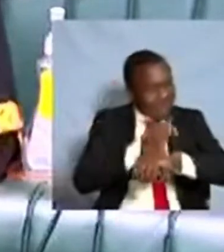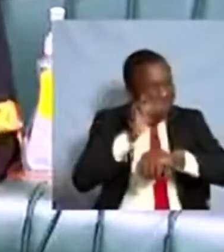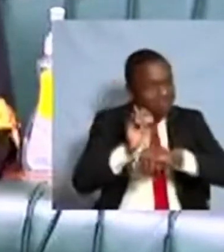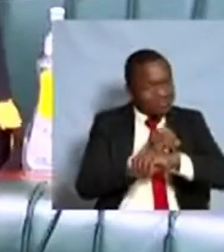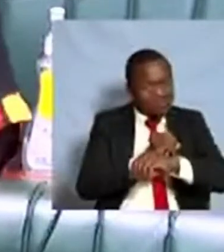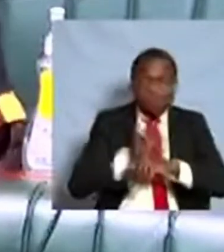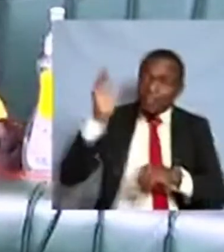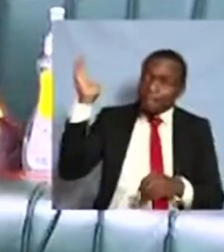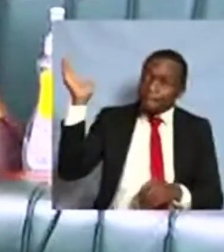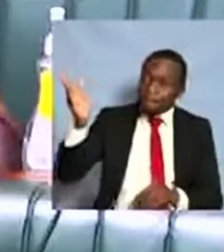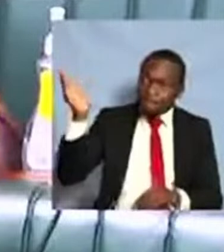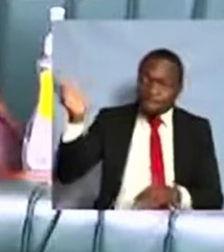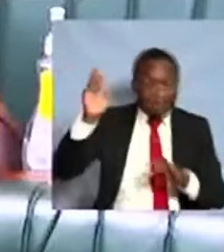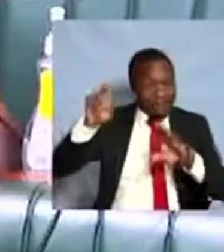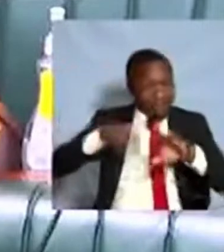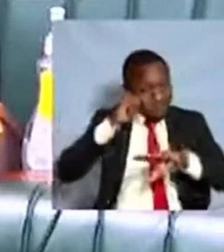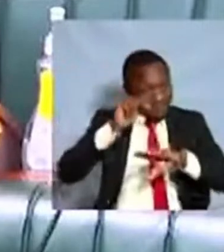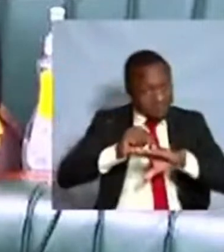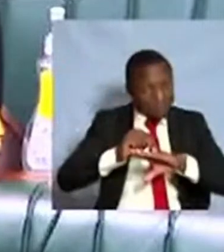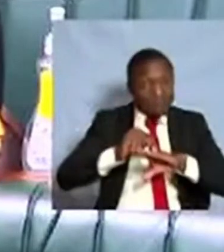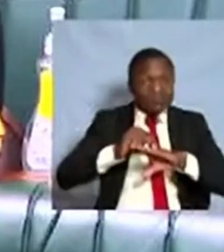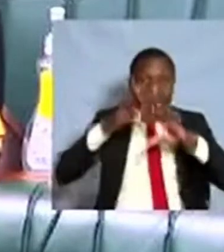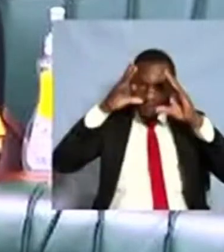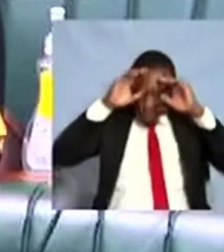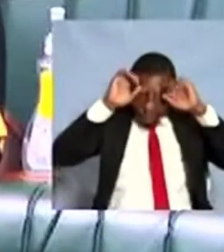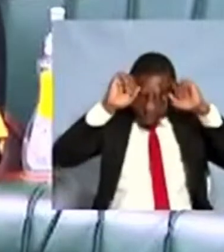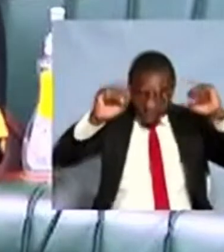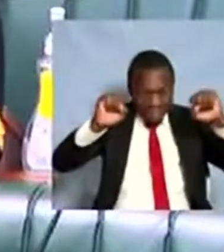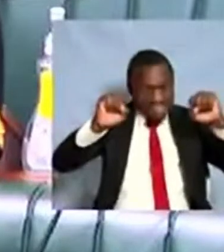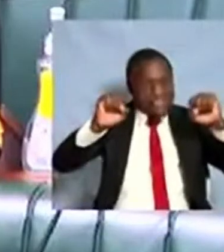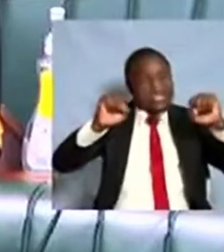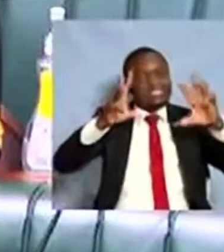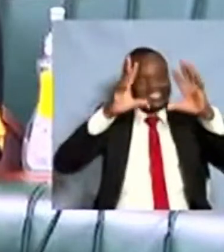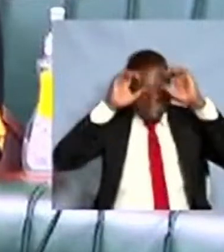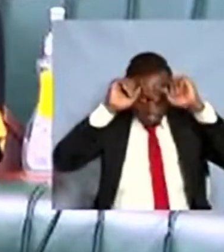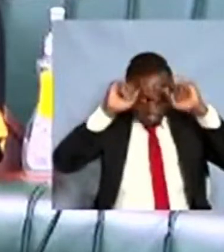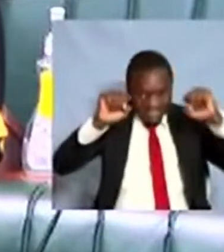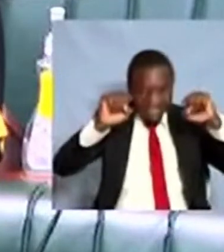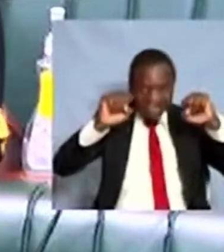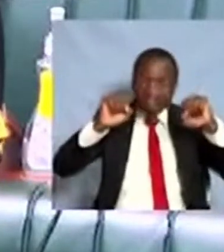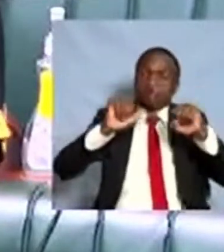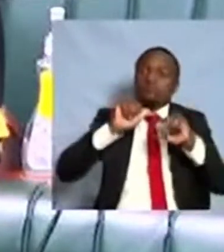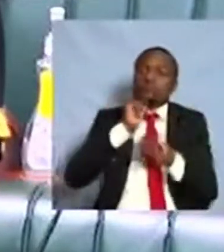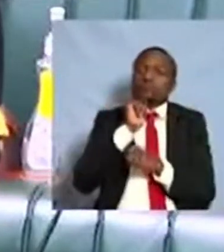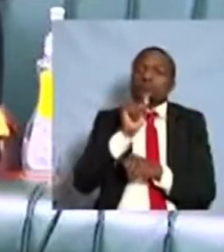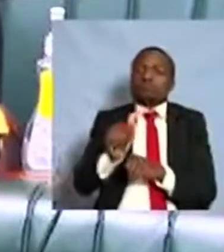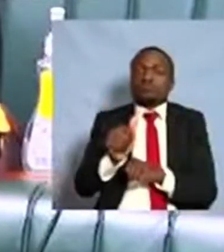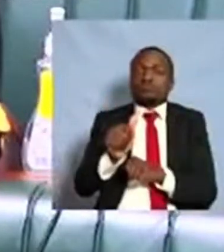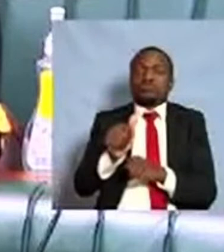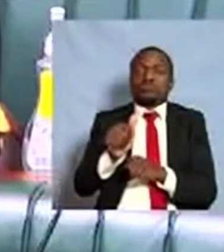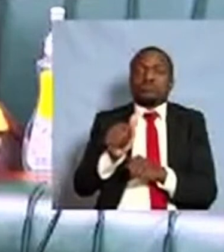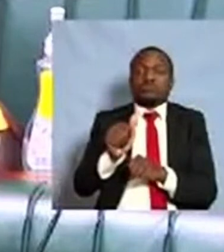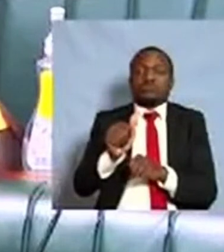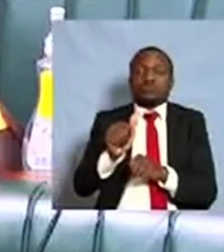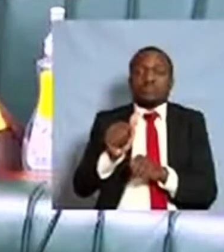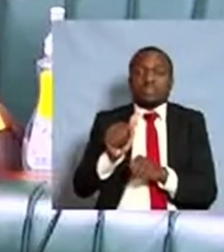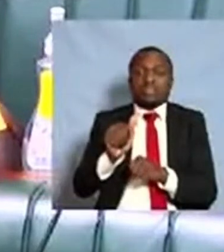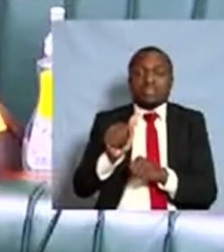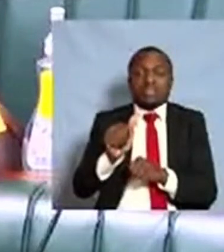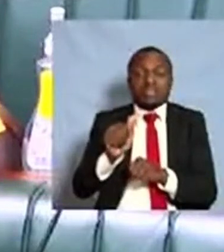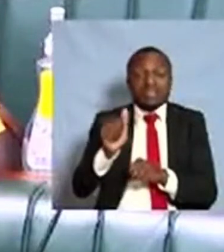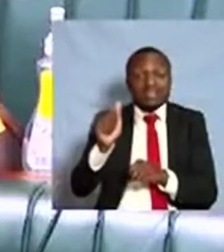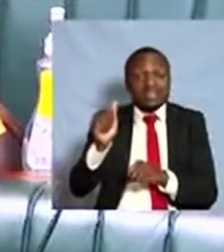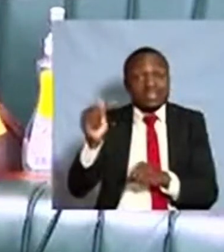to address the nation. The head of state is the head of state. He is no longer the head of a